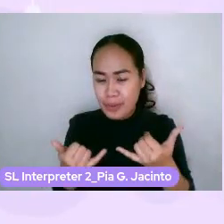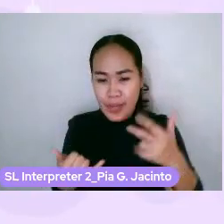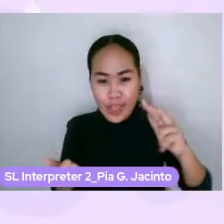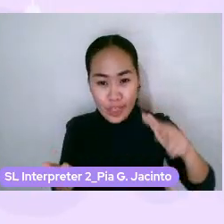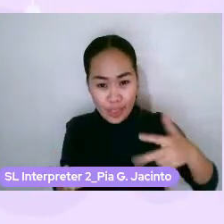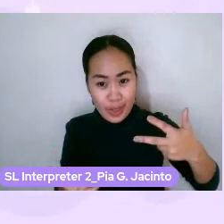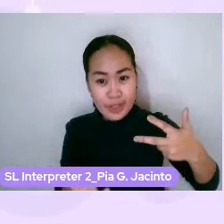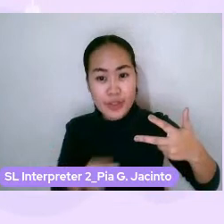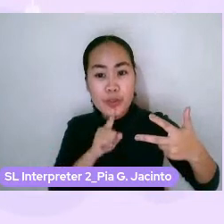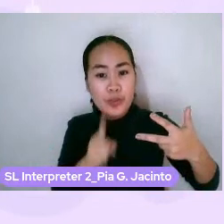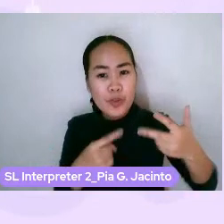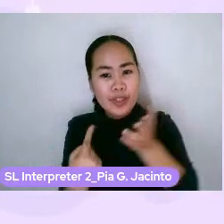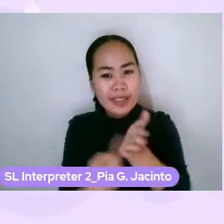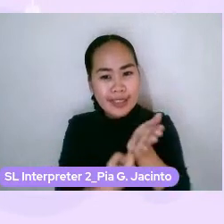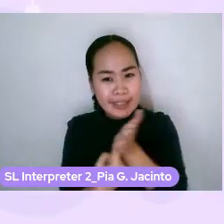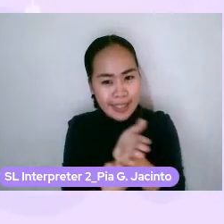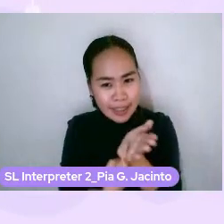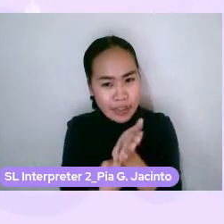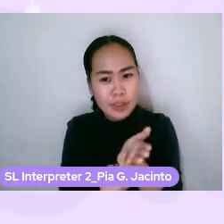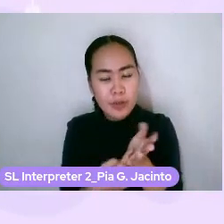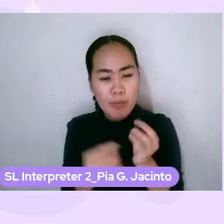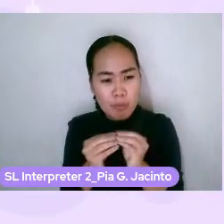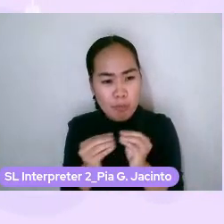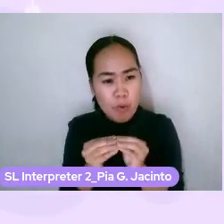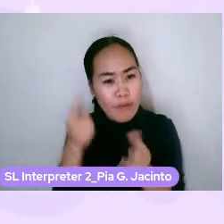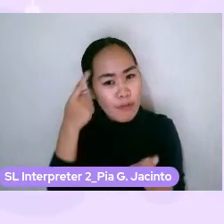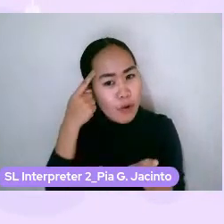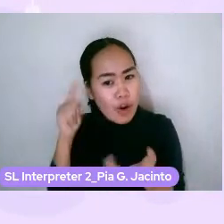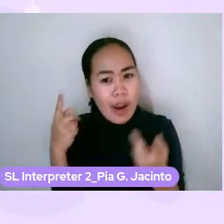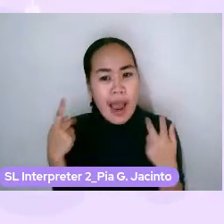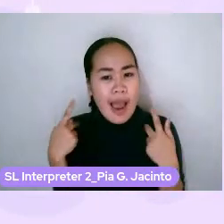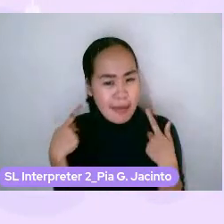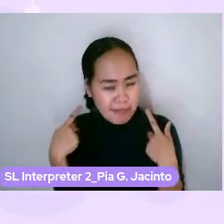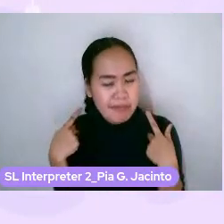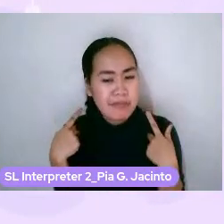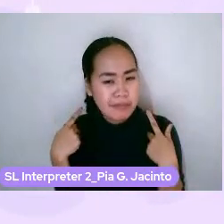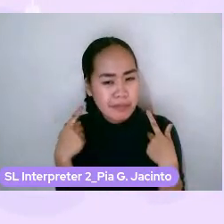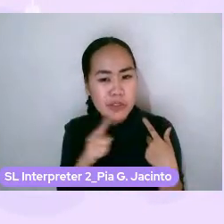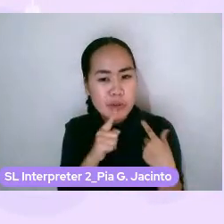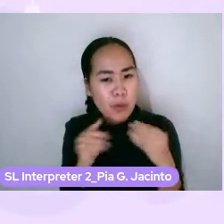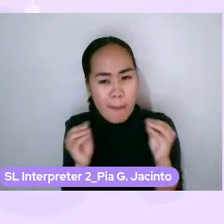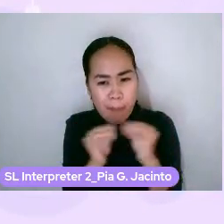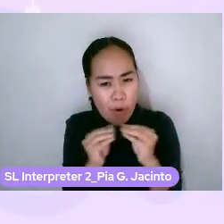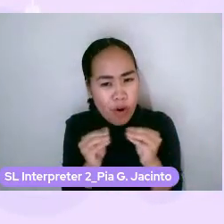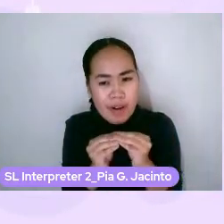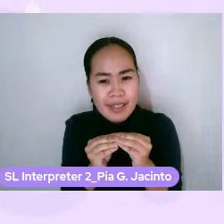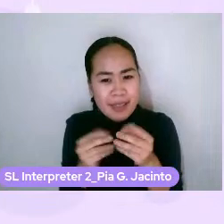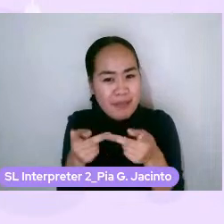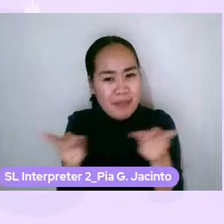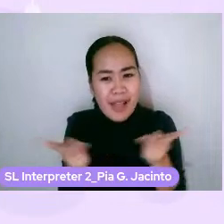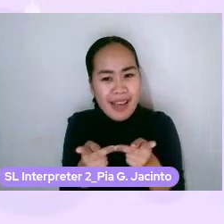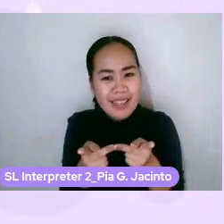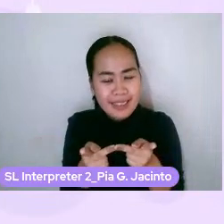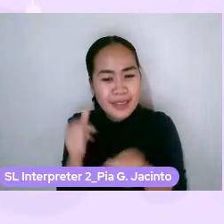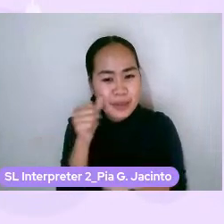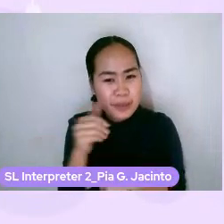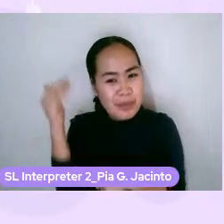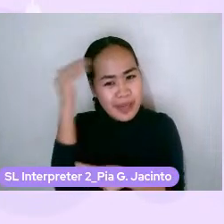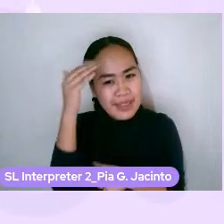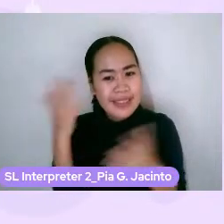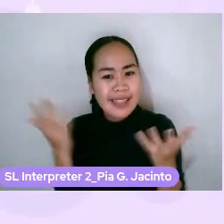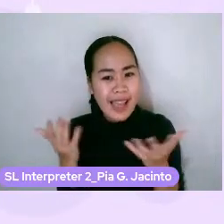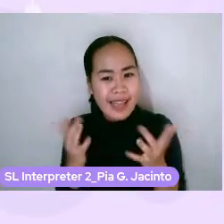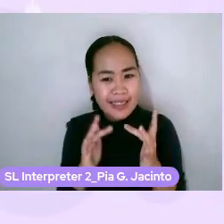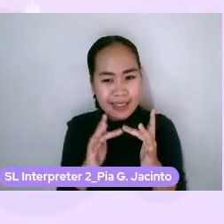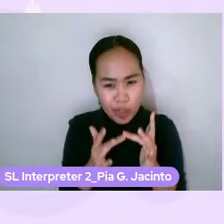prove one key point. There are and there must be more spaces for women in technology, innovation,